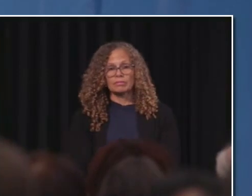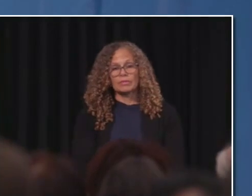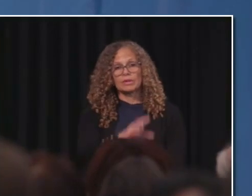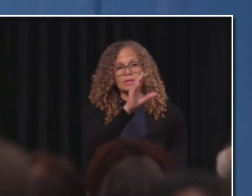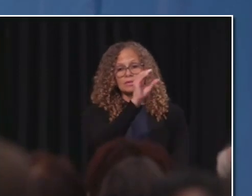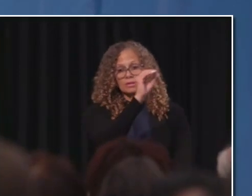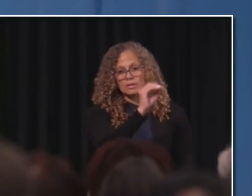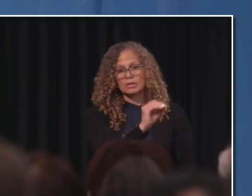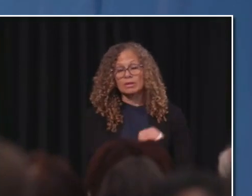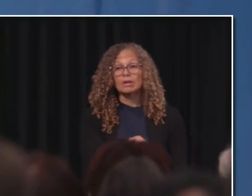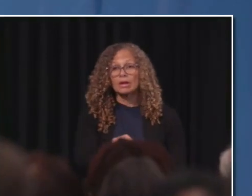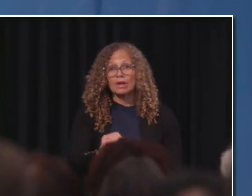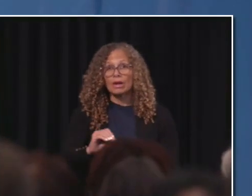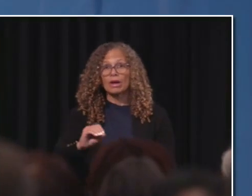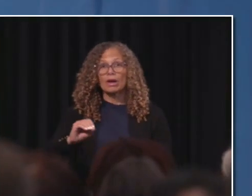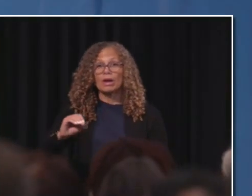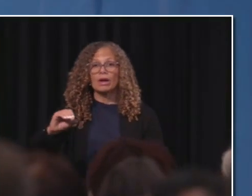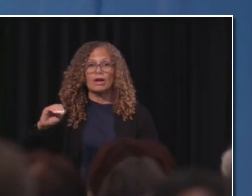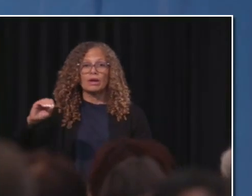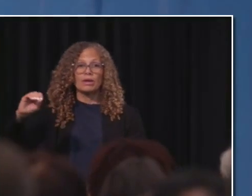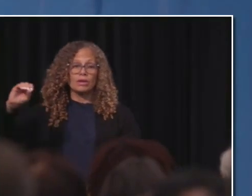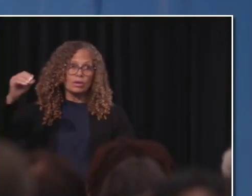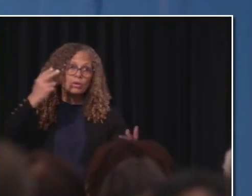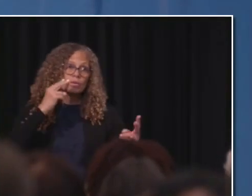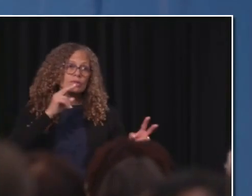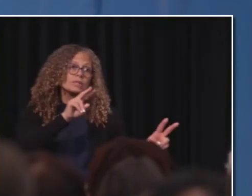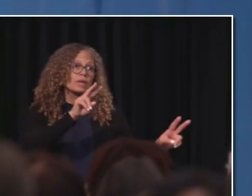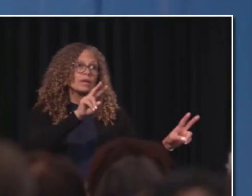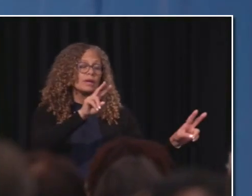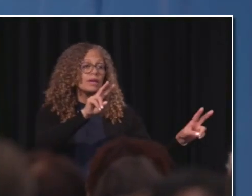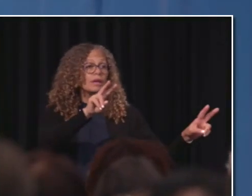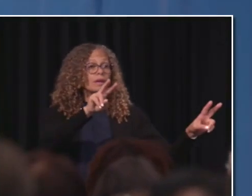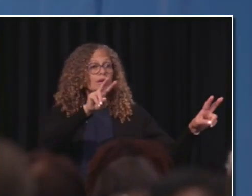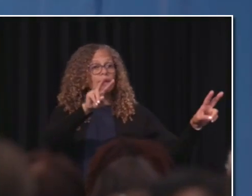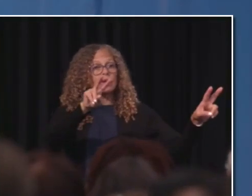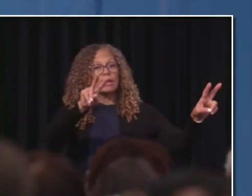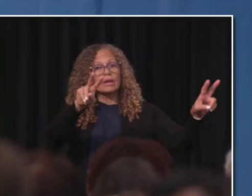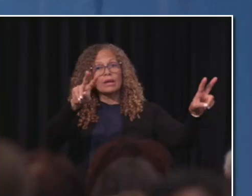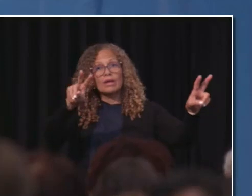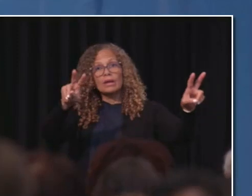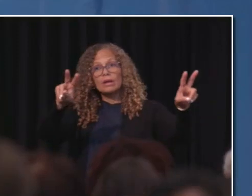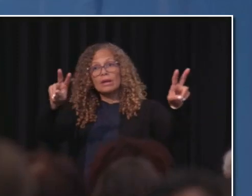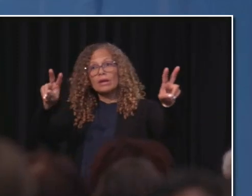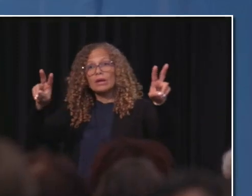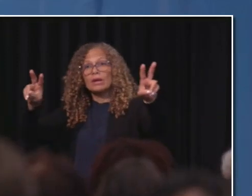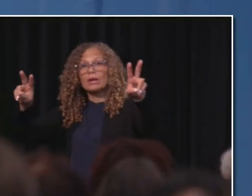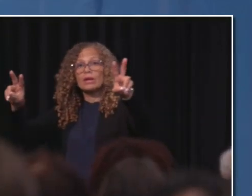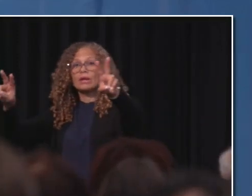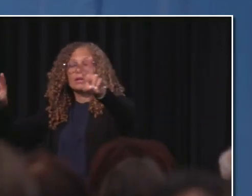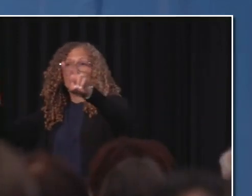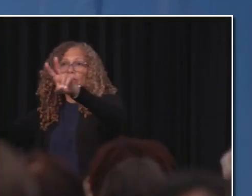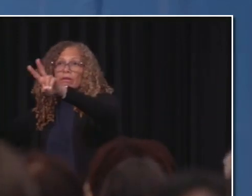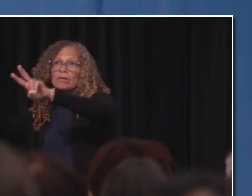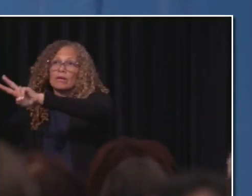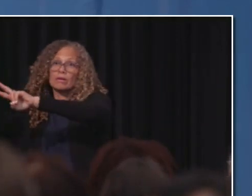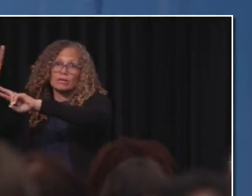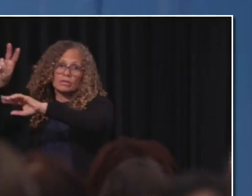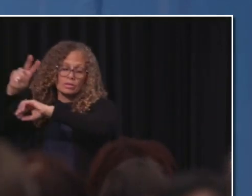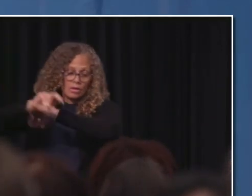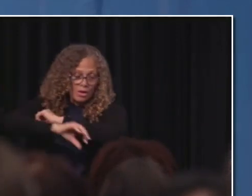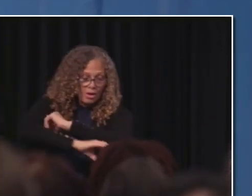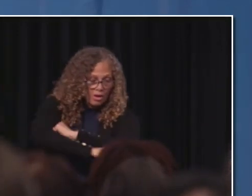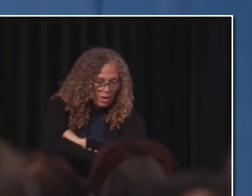Oh, say, can you see by the